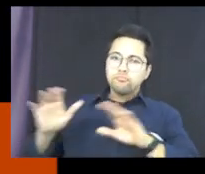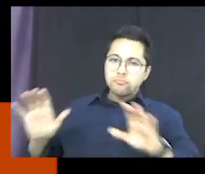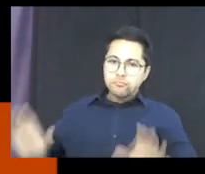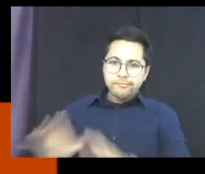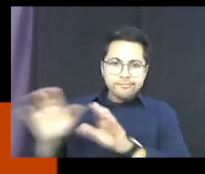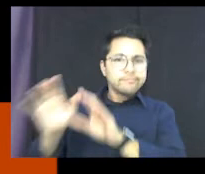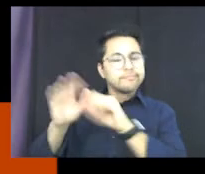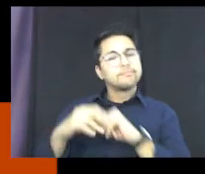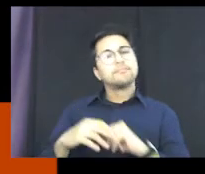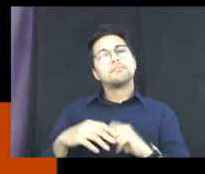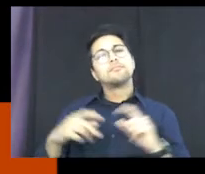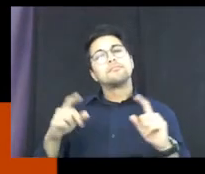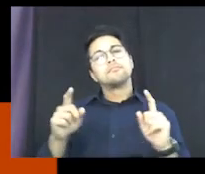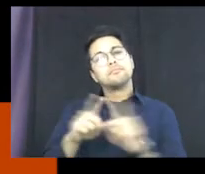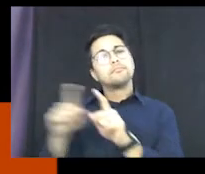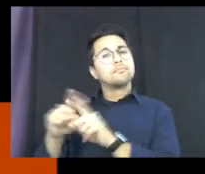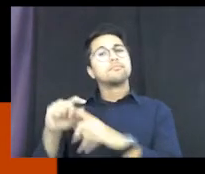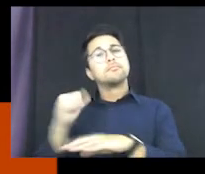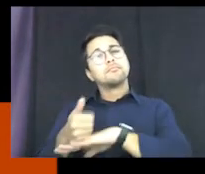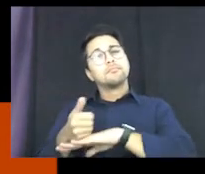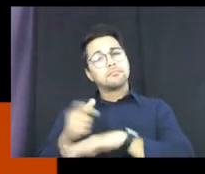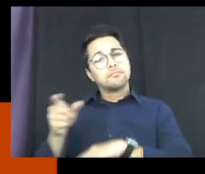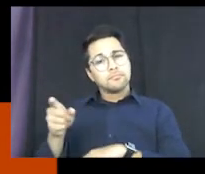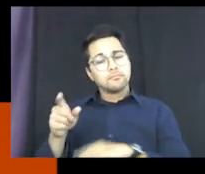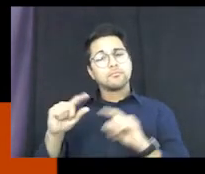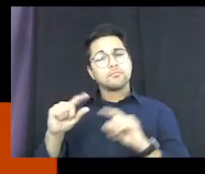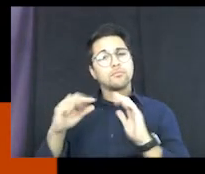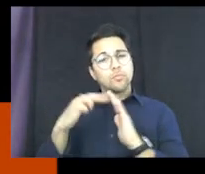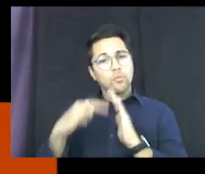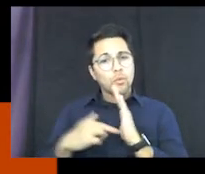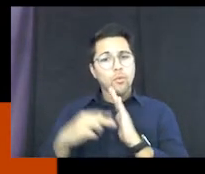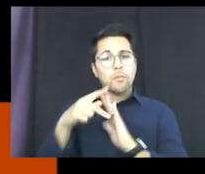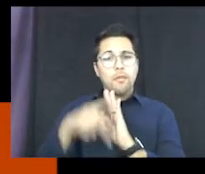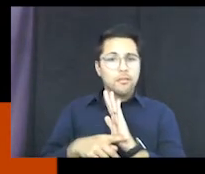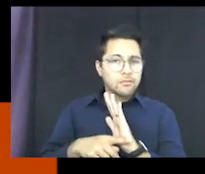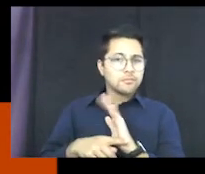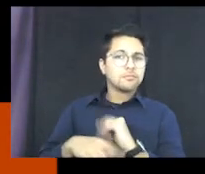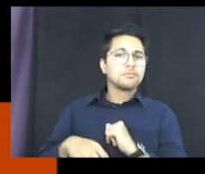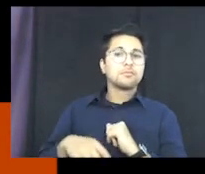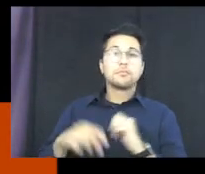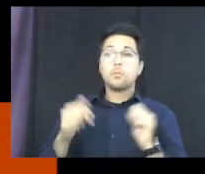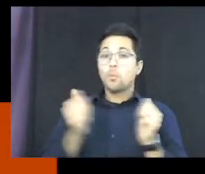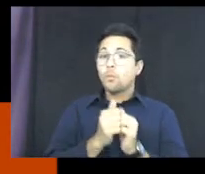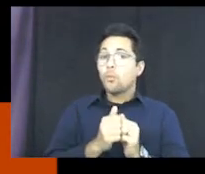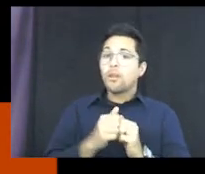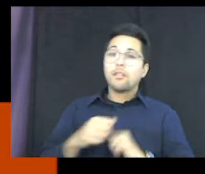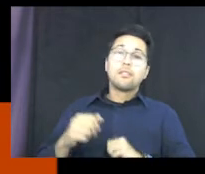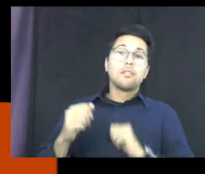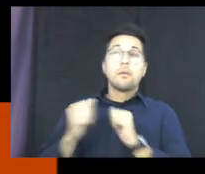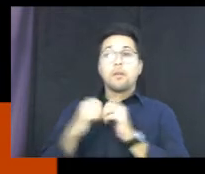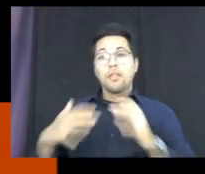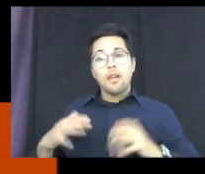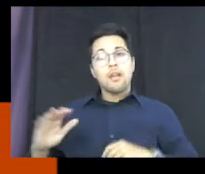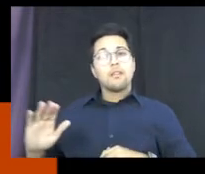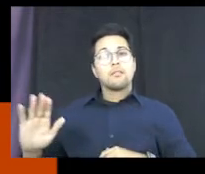and establish the group's rules and policies either with or without its